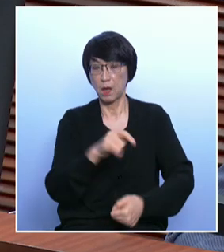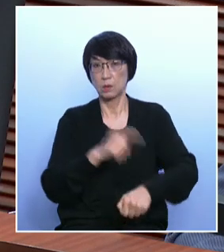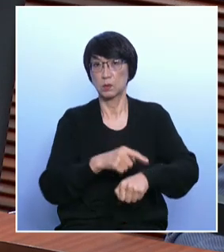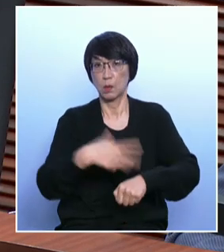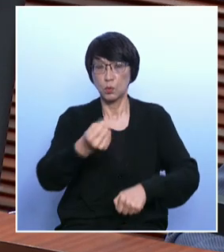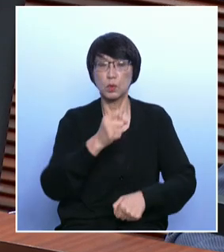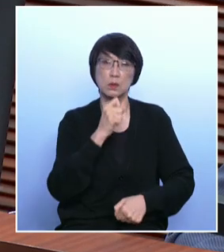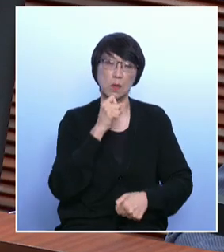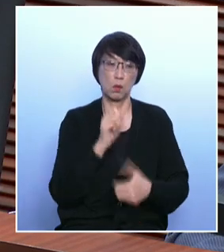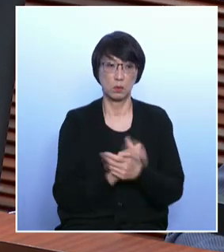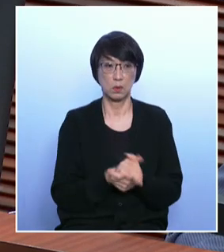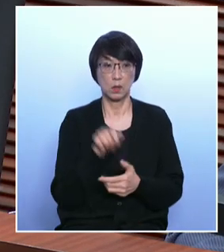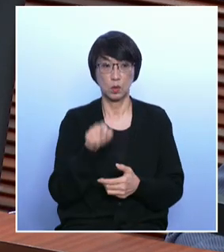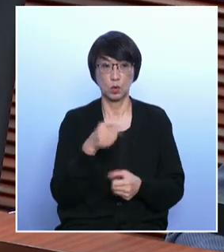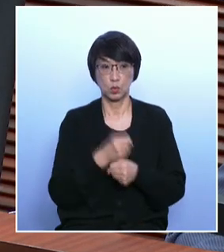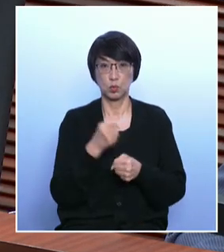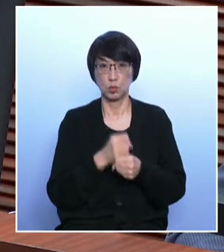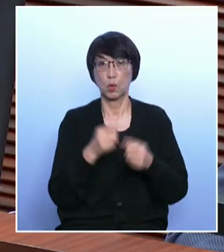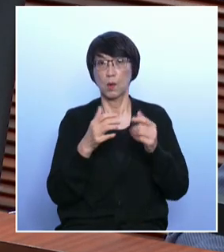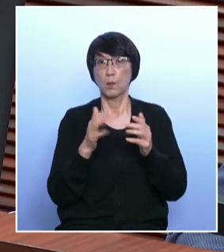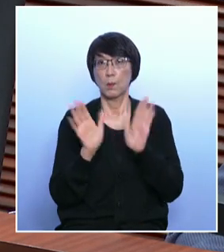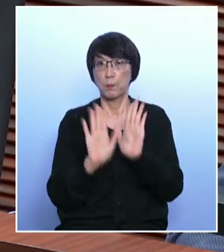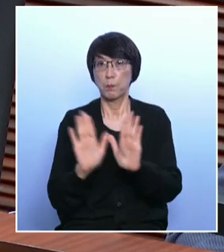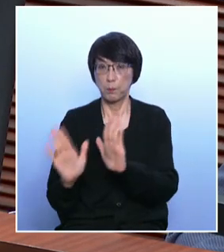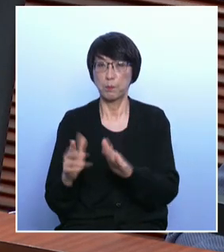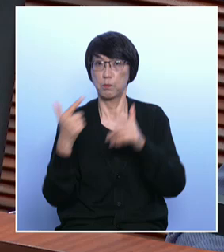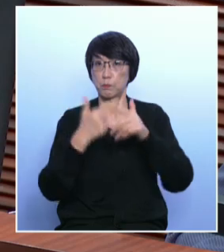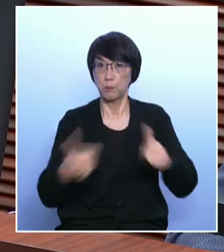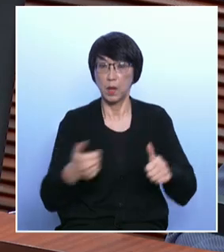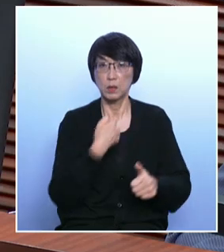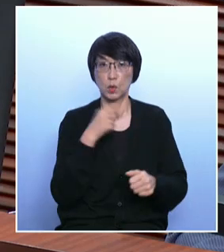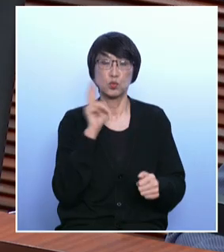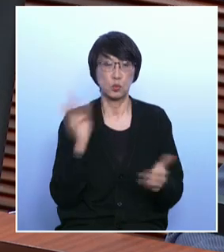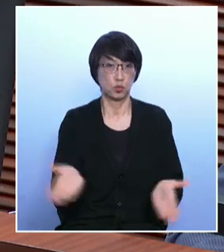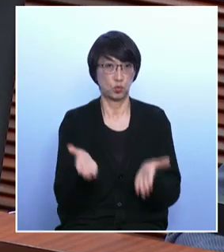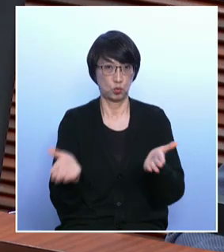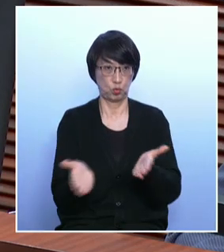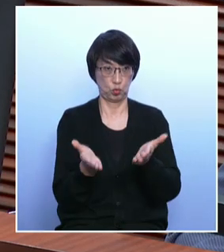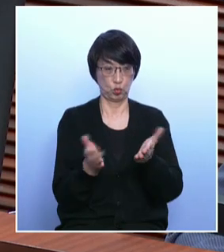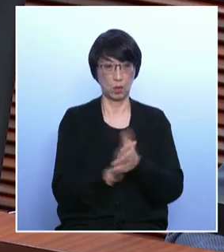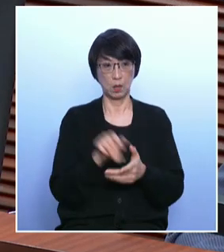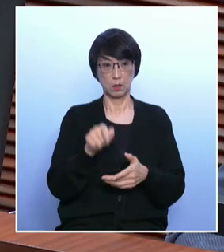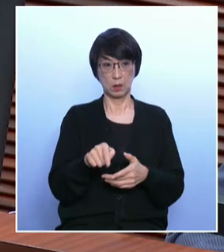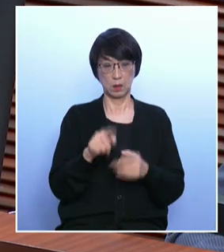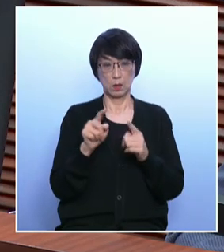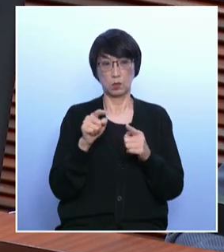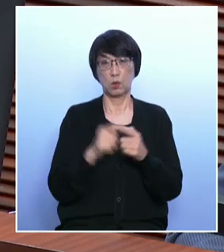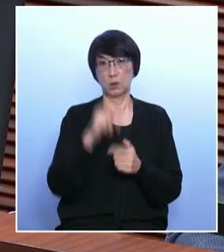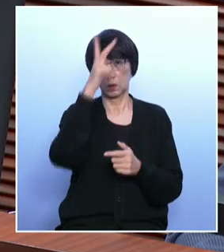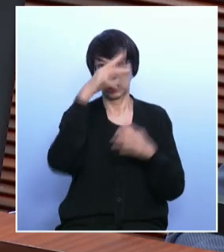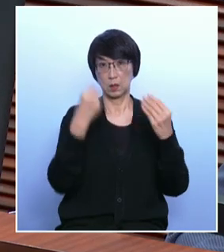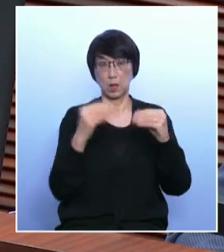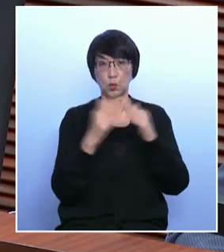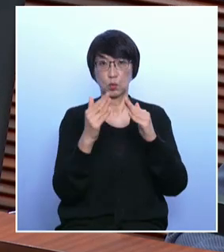allow students to get vaccinated. Well, I don't think schools are in a position to not allow students to